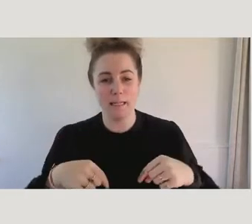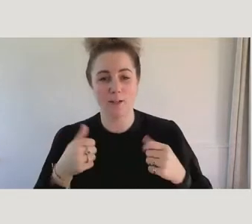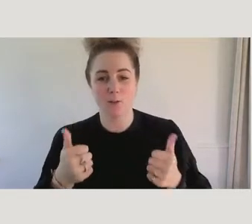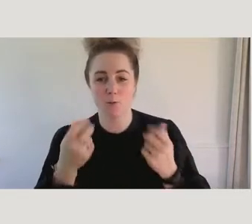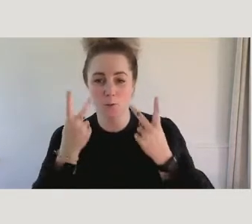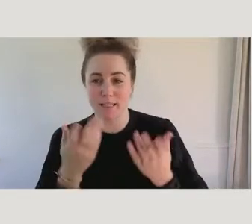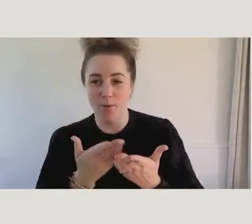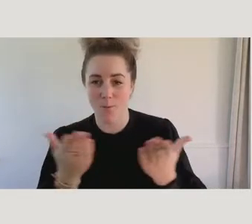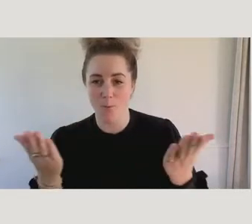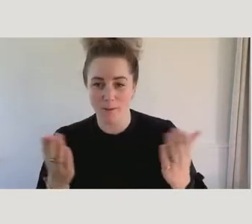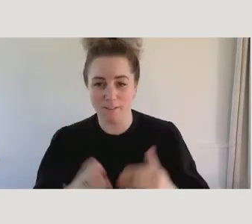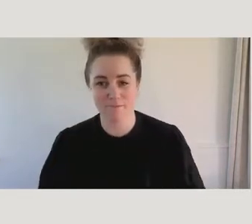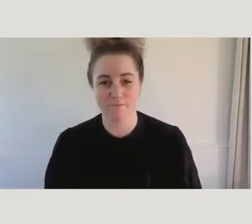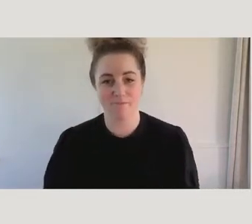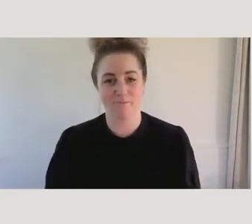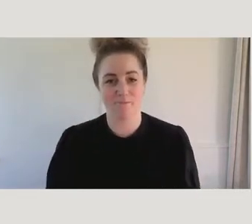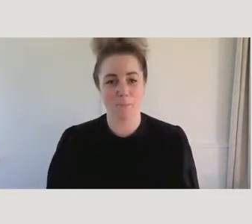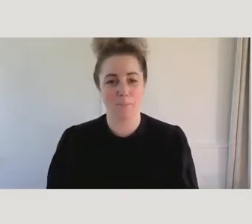everybody